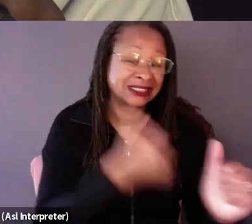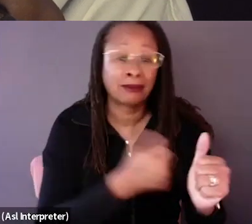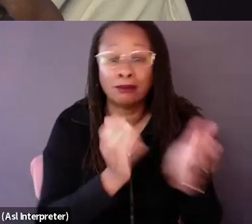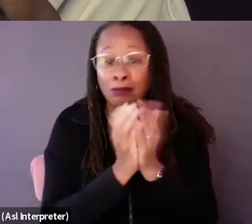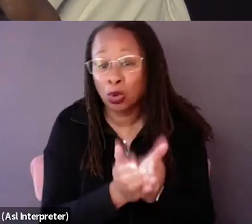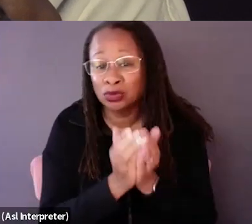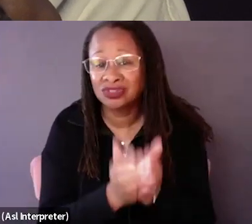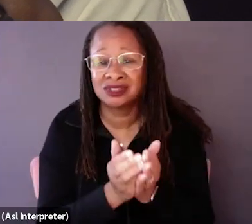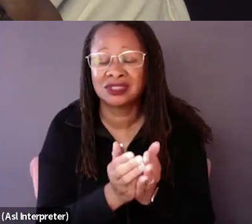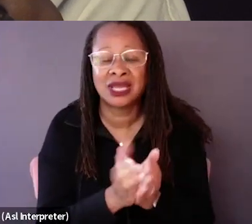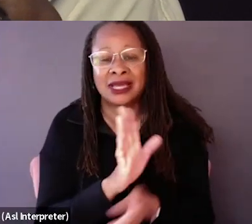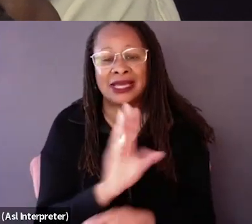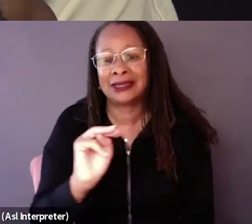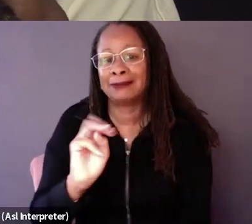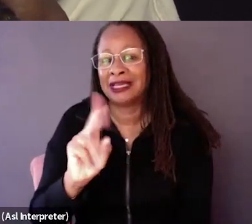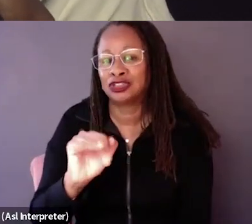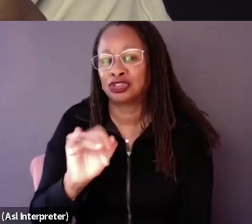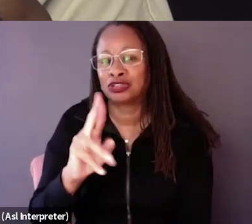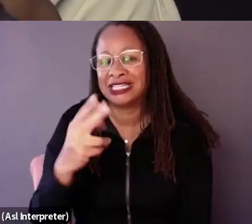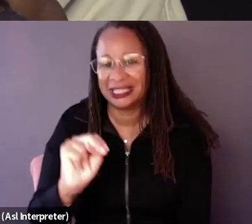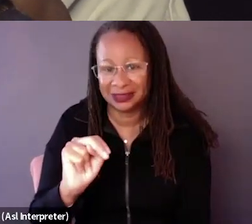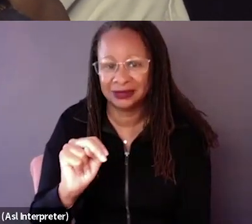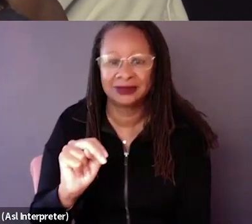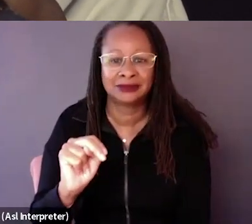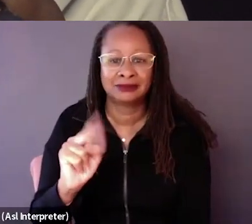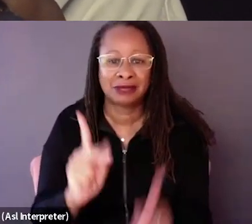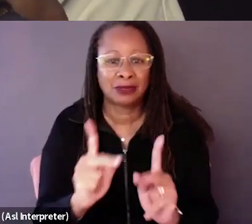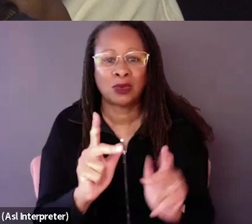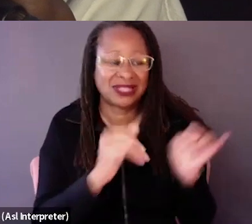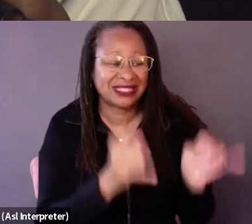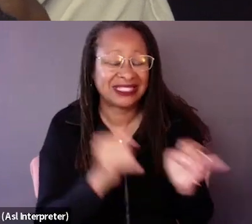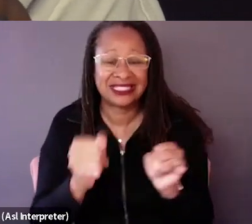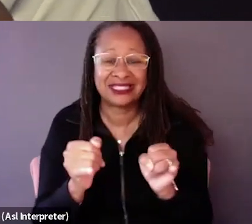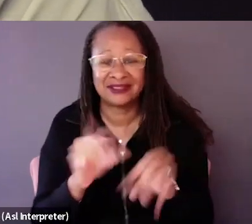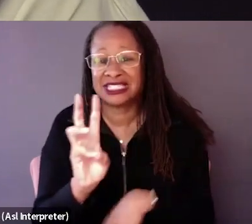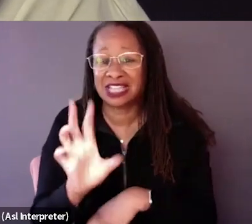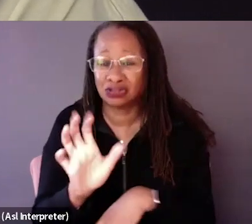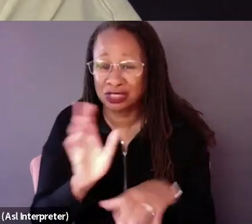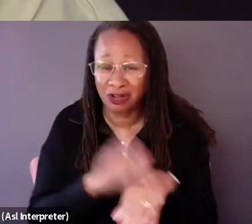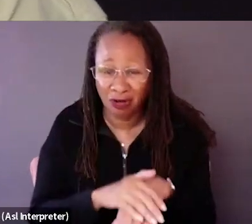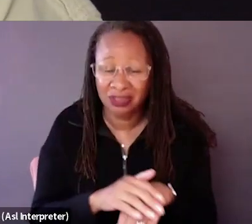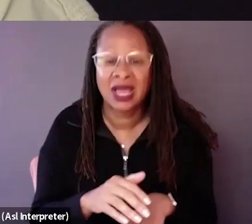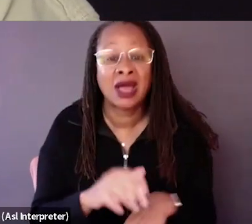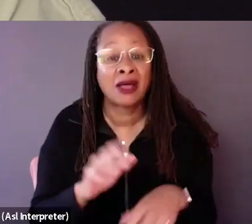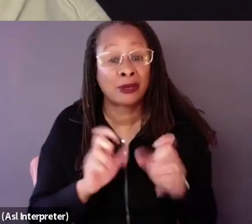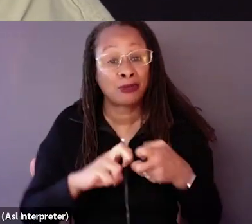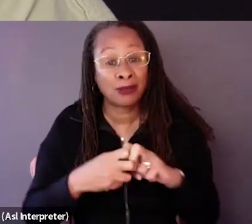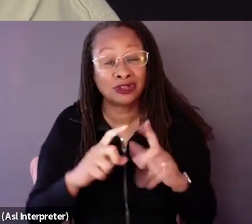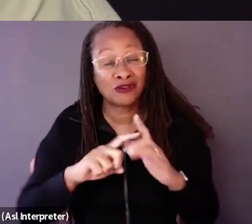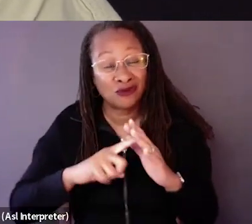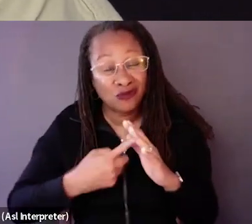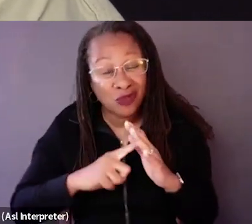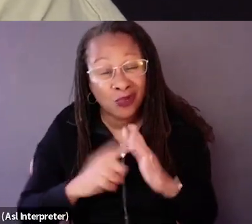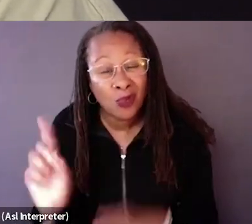Niger and, you know, Gabon, and I mean, the chaos within Africa is the cause